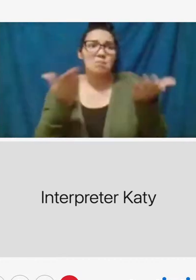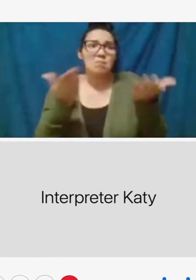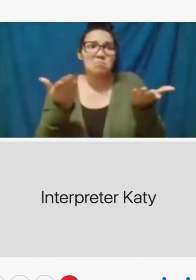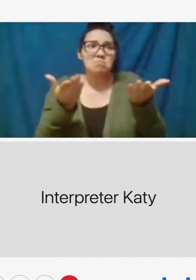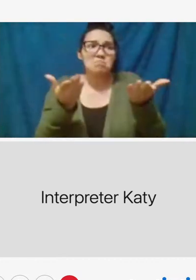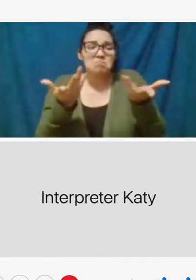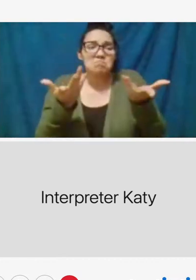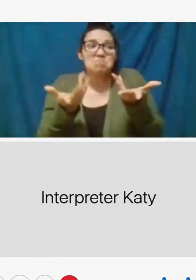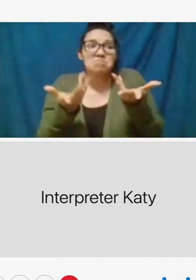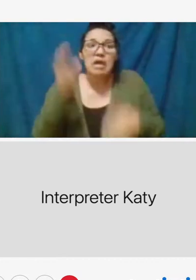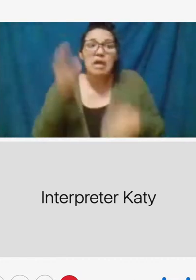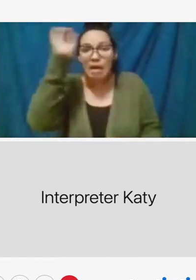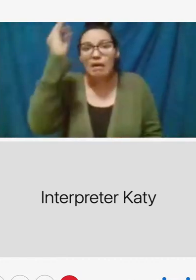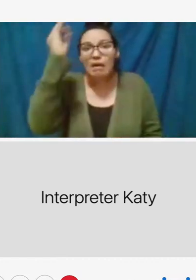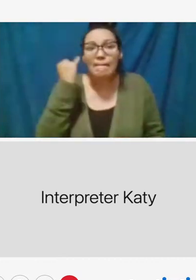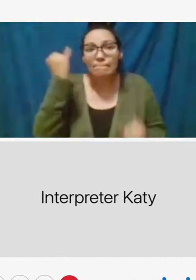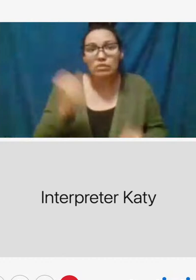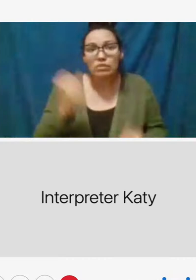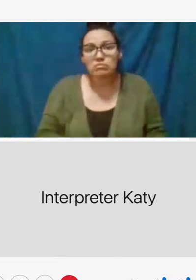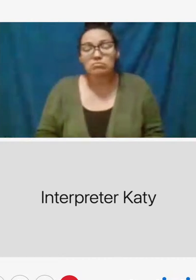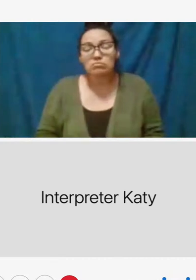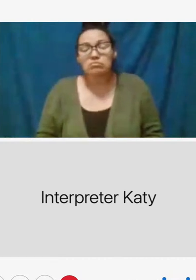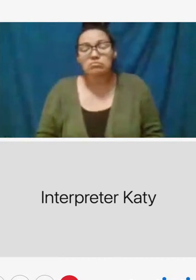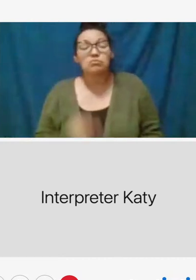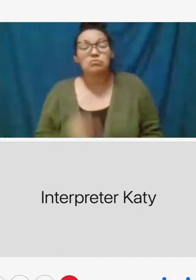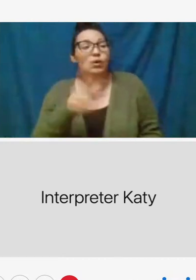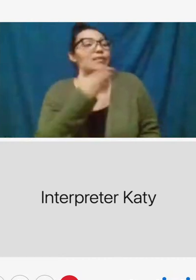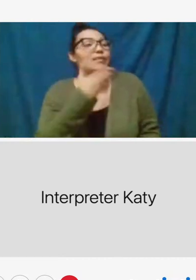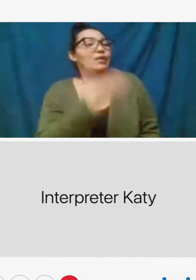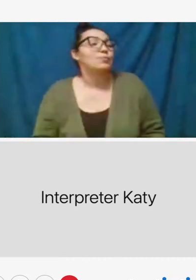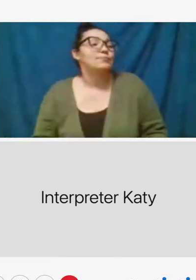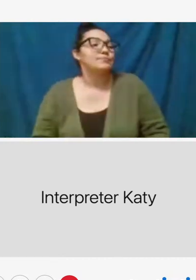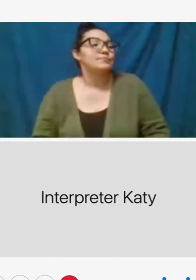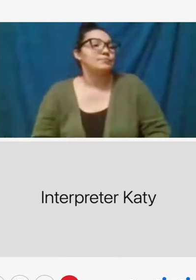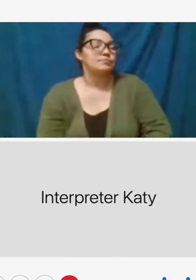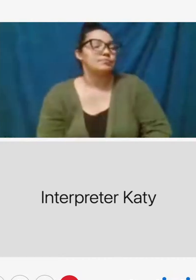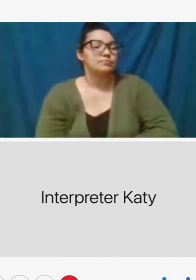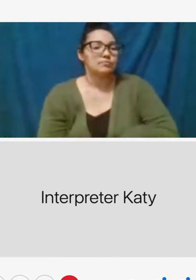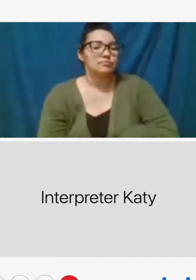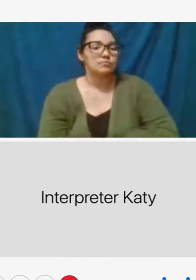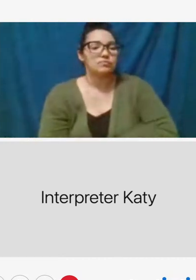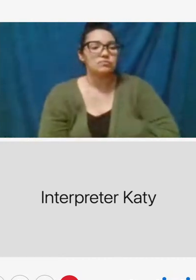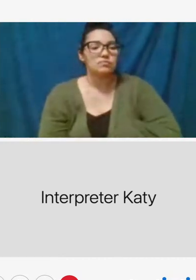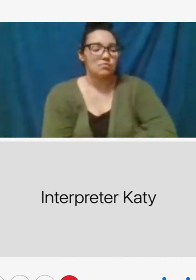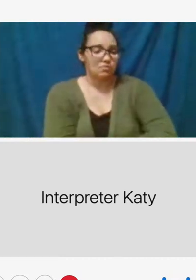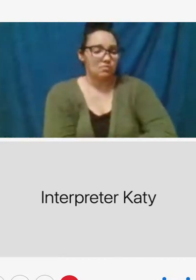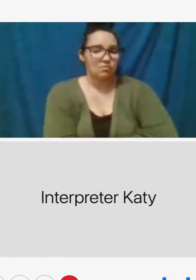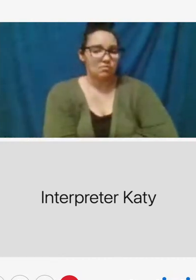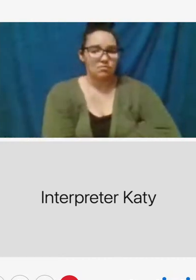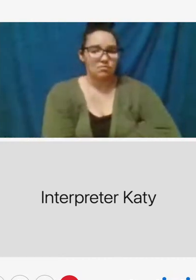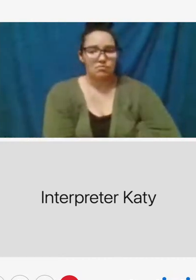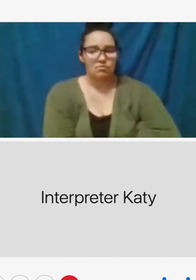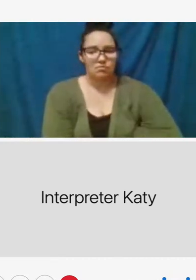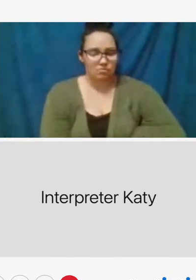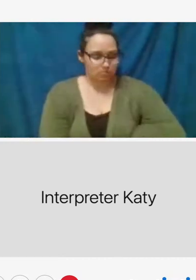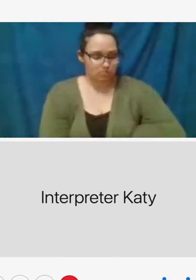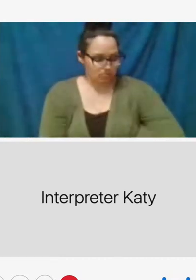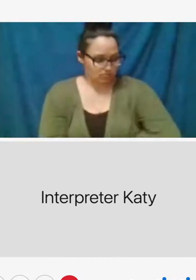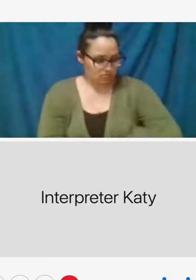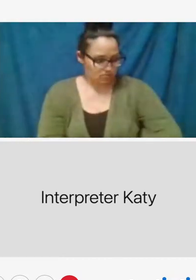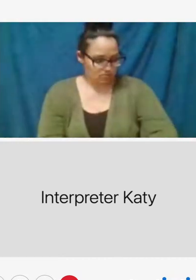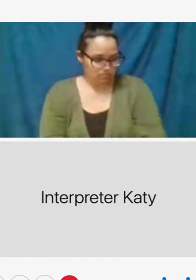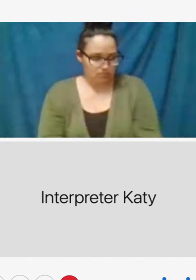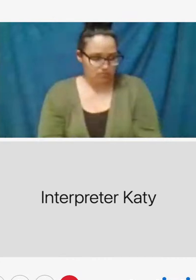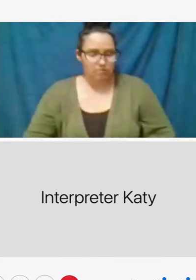okay thank you board member Flores thank you I just want to touch on a question that board